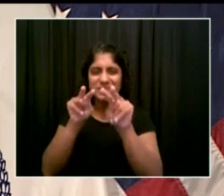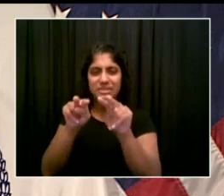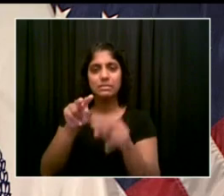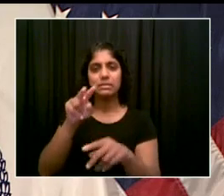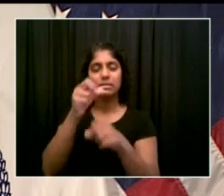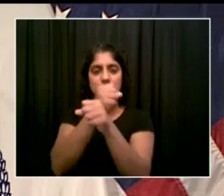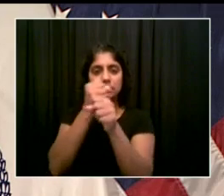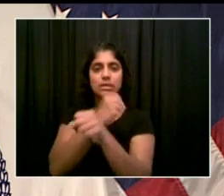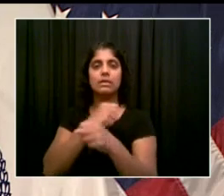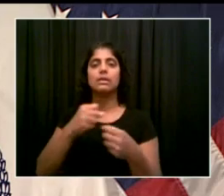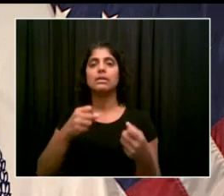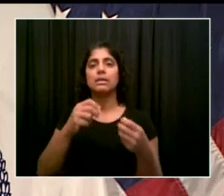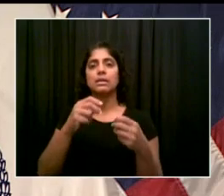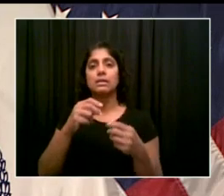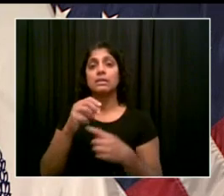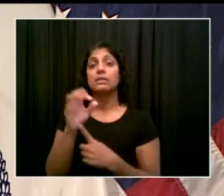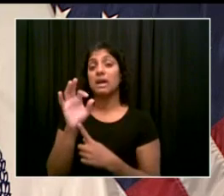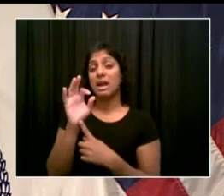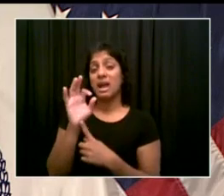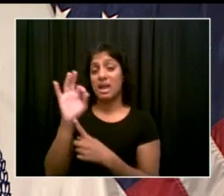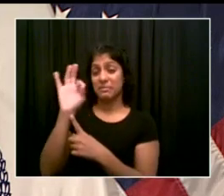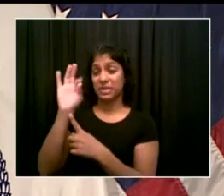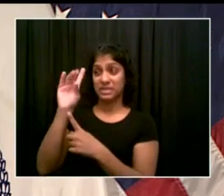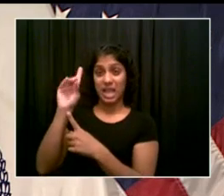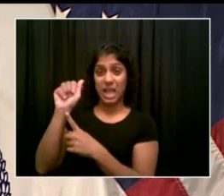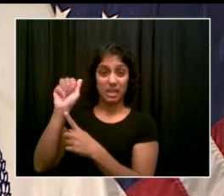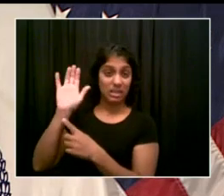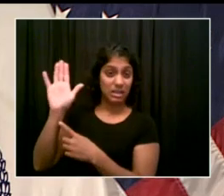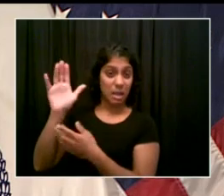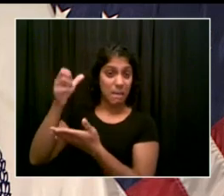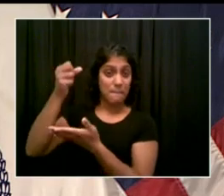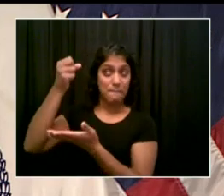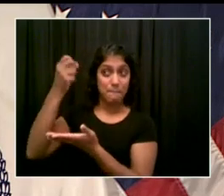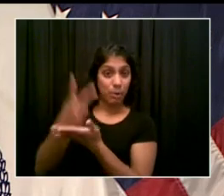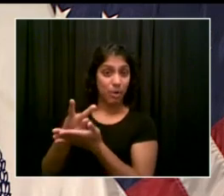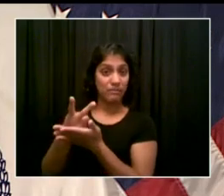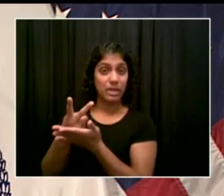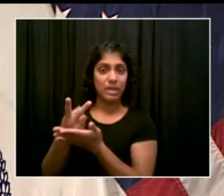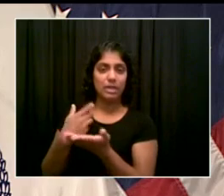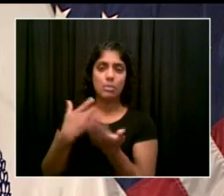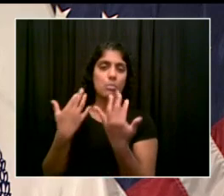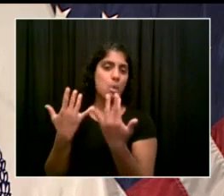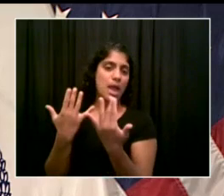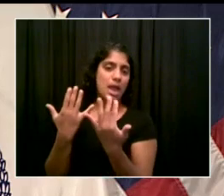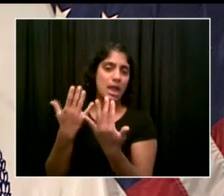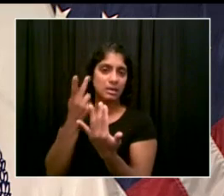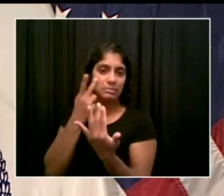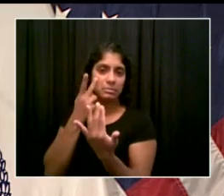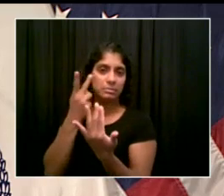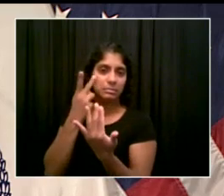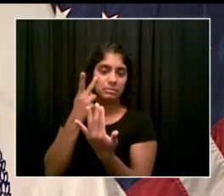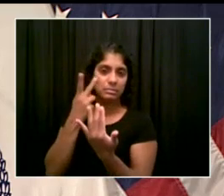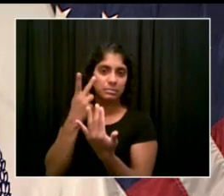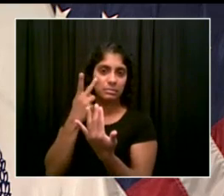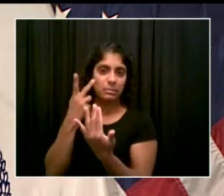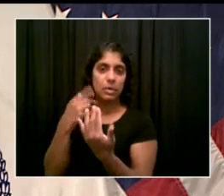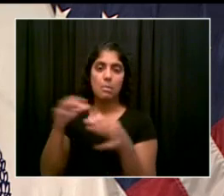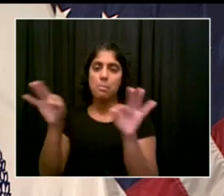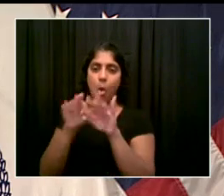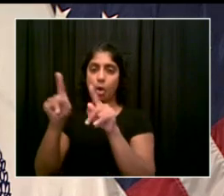more and more if we see the Delta variant continue to present such a danger to us. Go ahead,